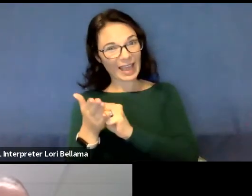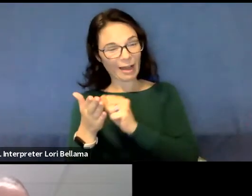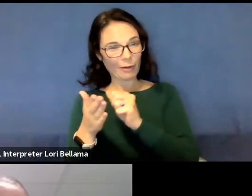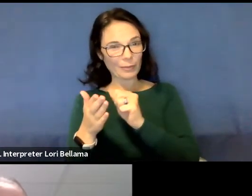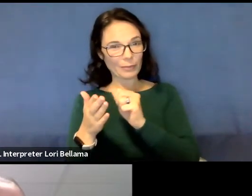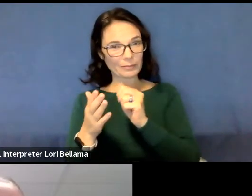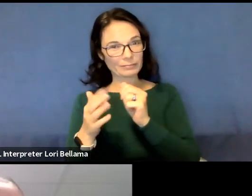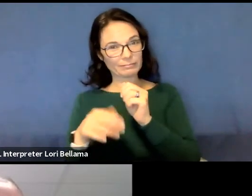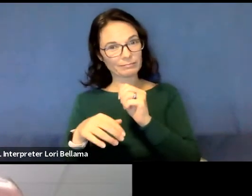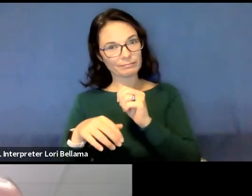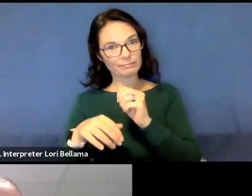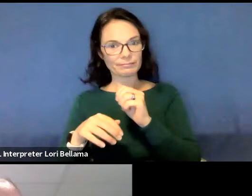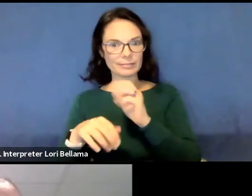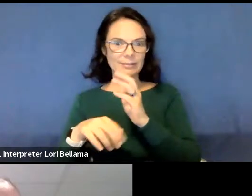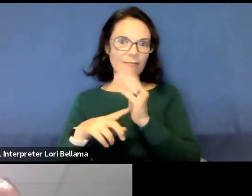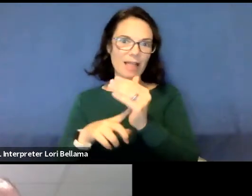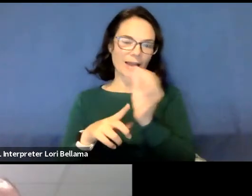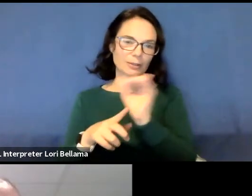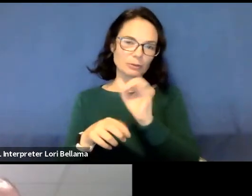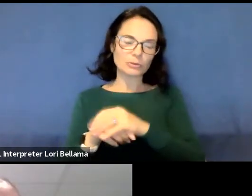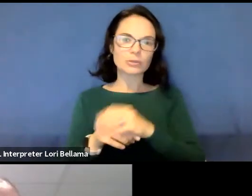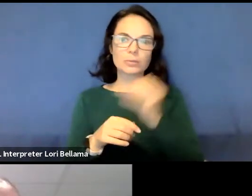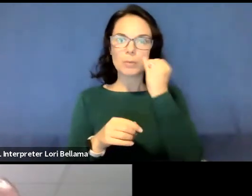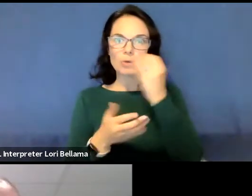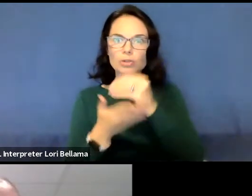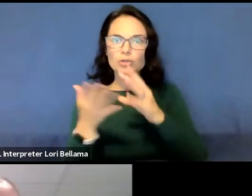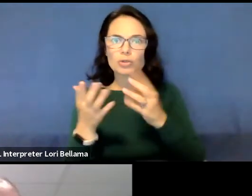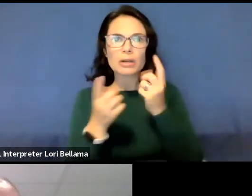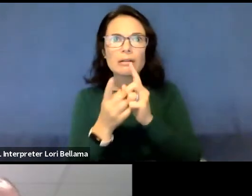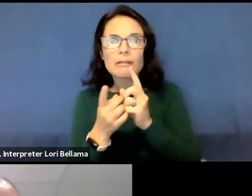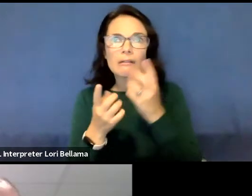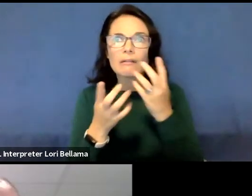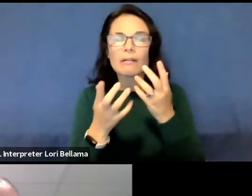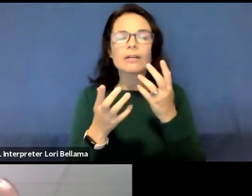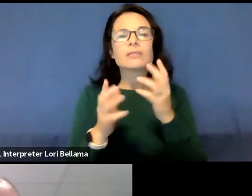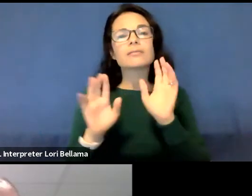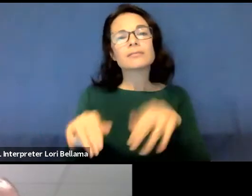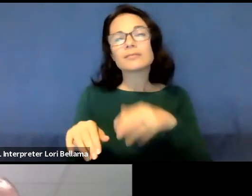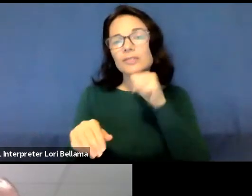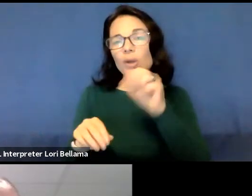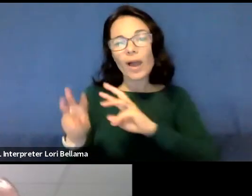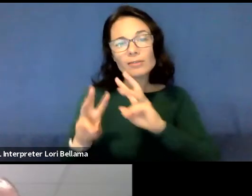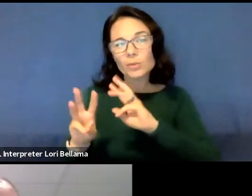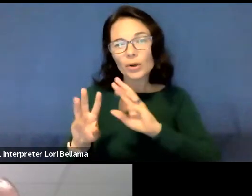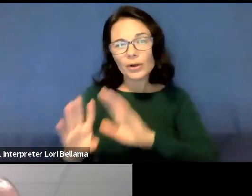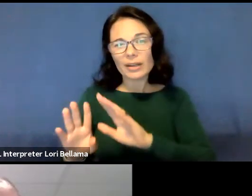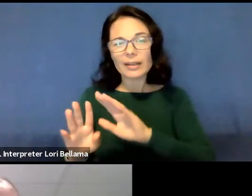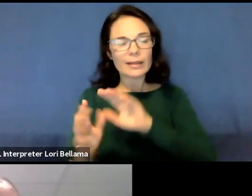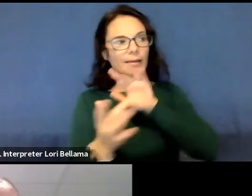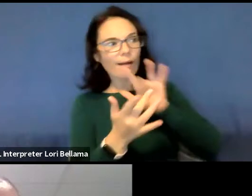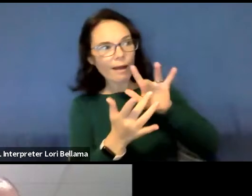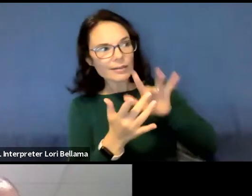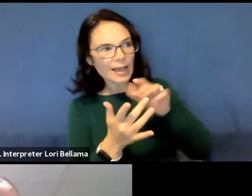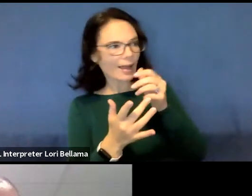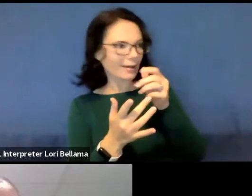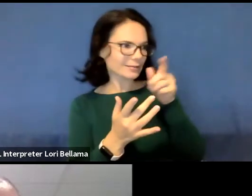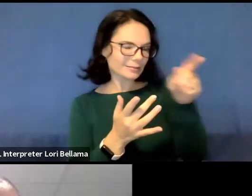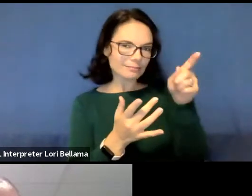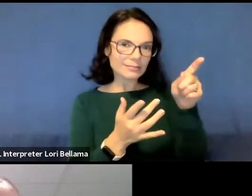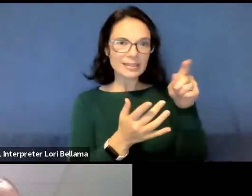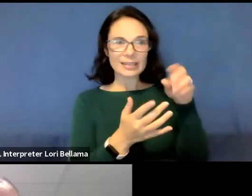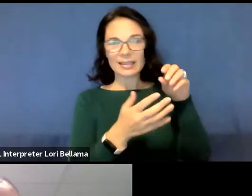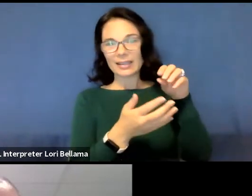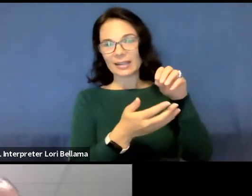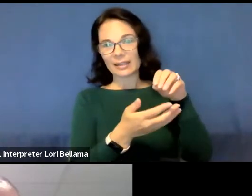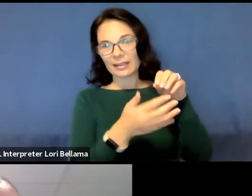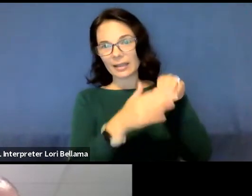students who approach you and they're concerned about this, nothing to worry about, just have them contact Admissions and Records, and any employees who received an email from Admissions